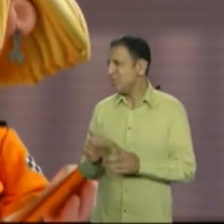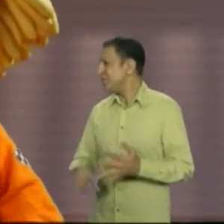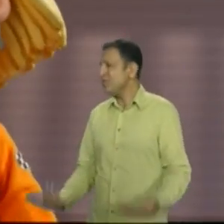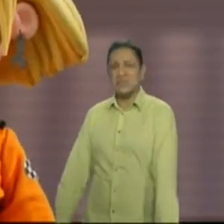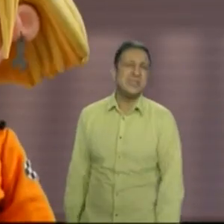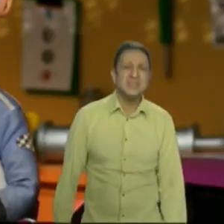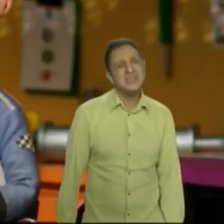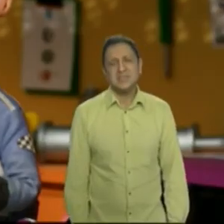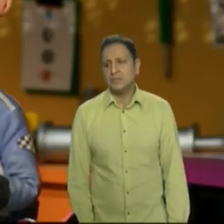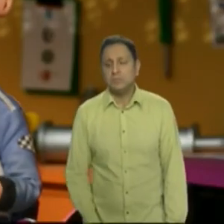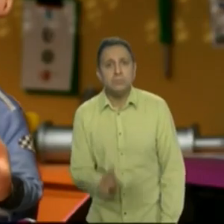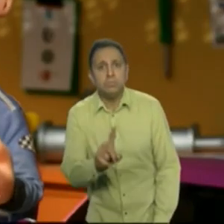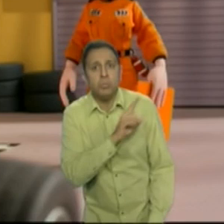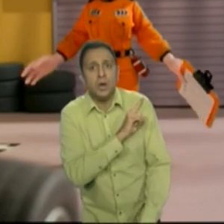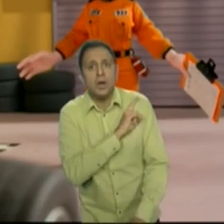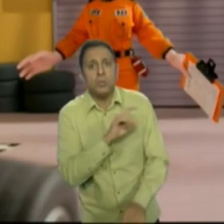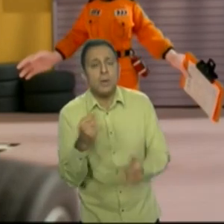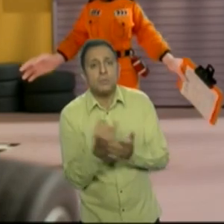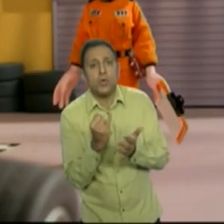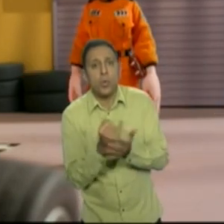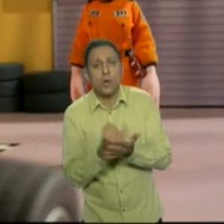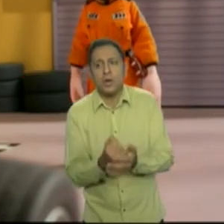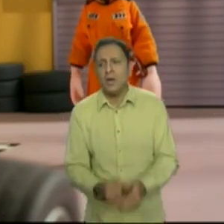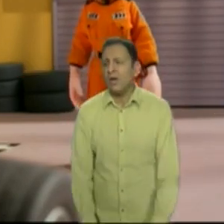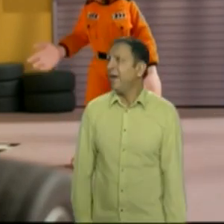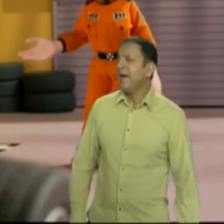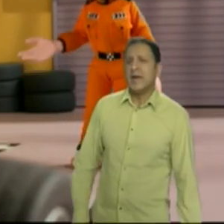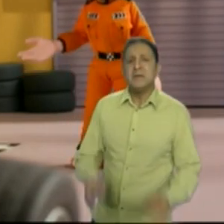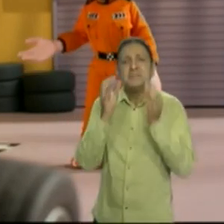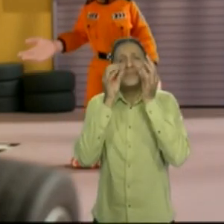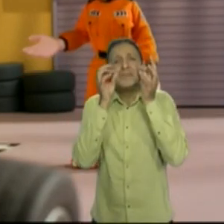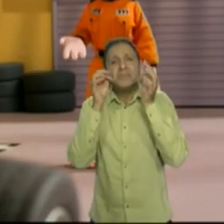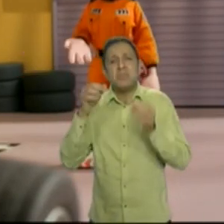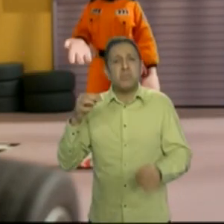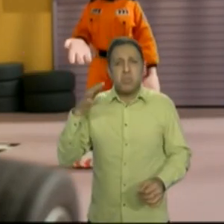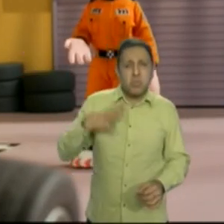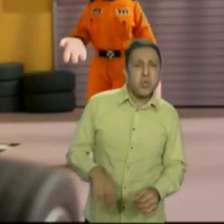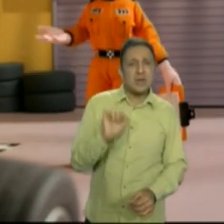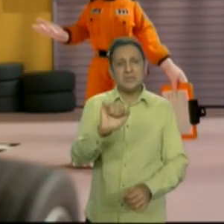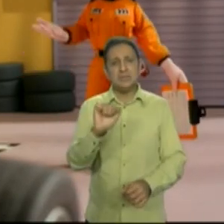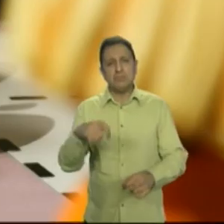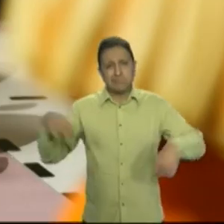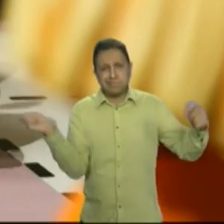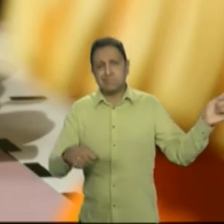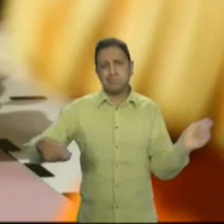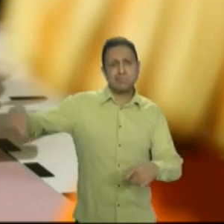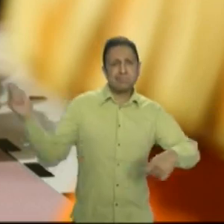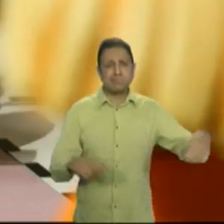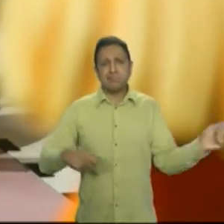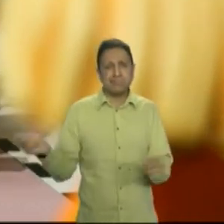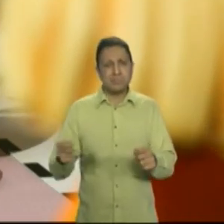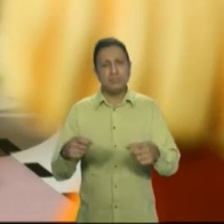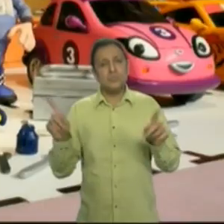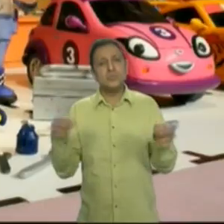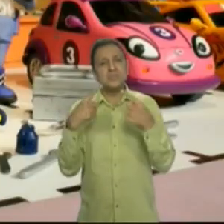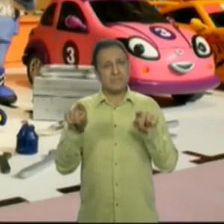going to do? Why, what's up? What is it? Mr. Carburetor, now he wants a brass band to open the parade. What's a